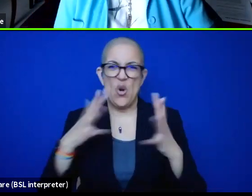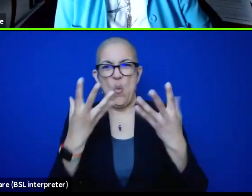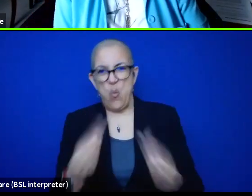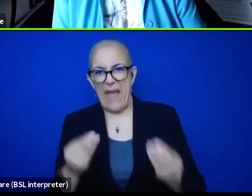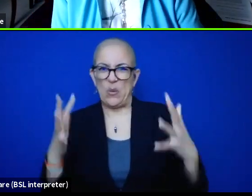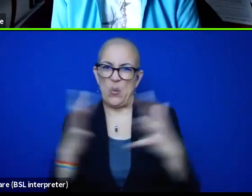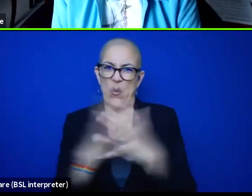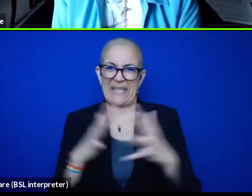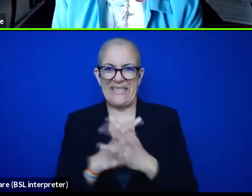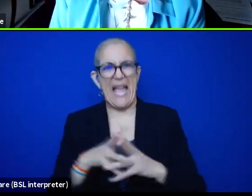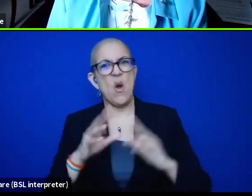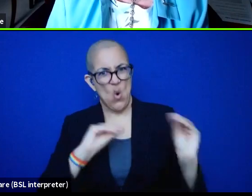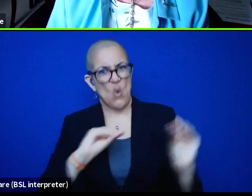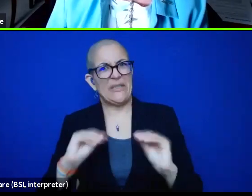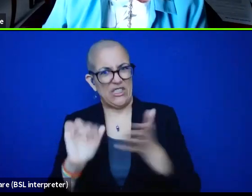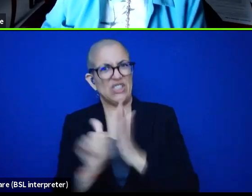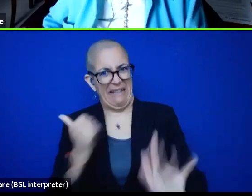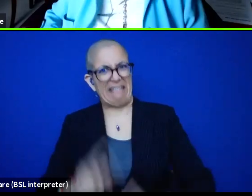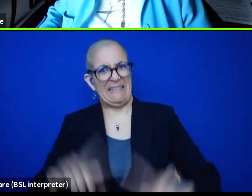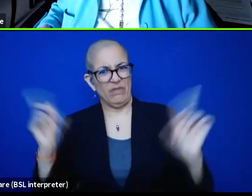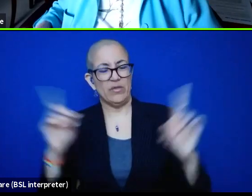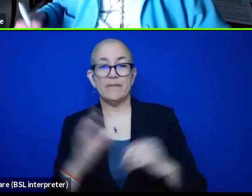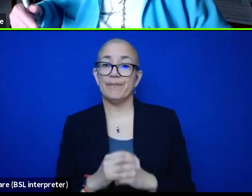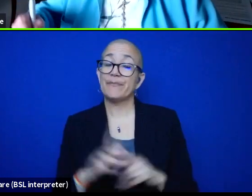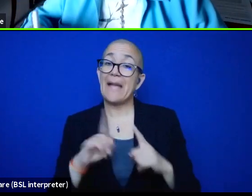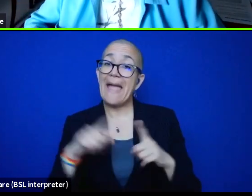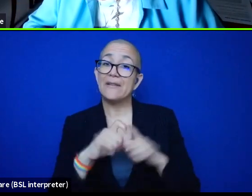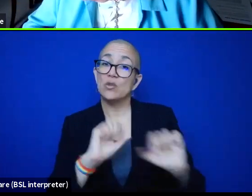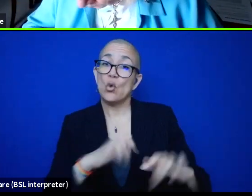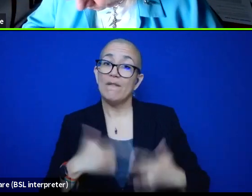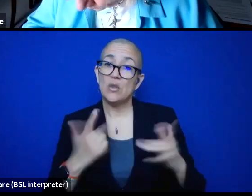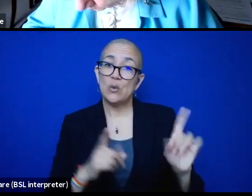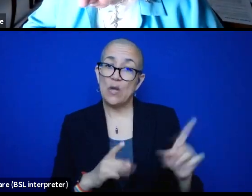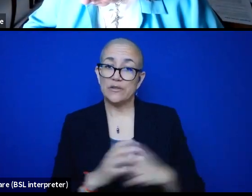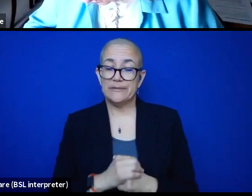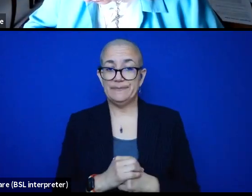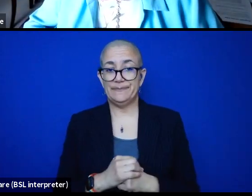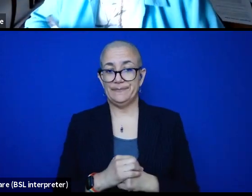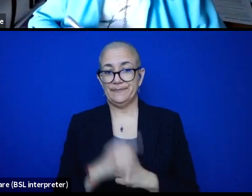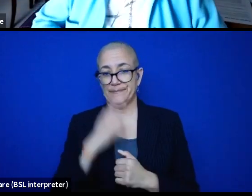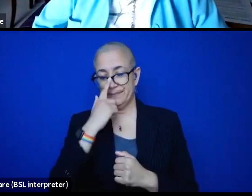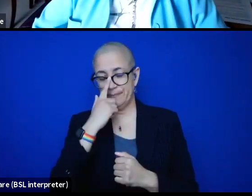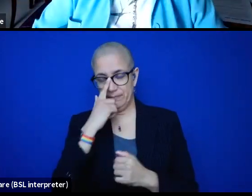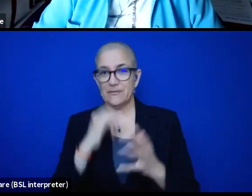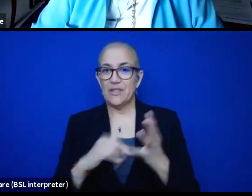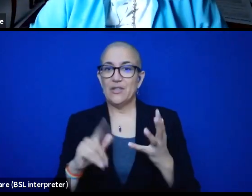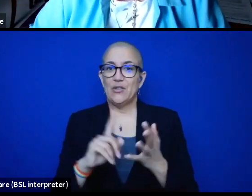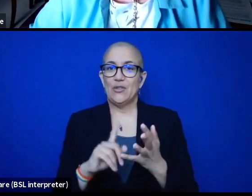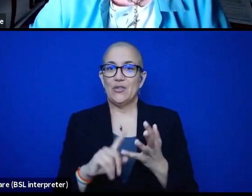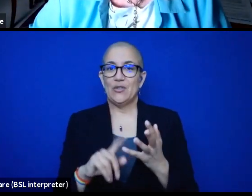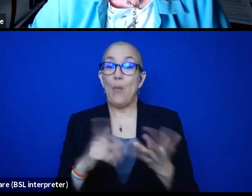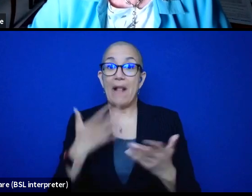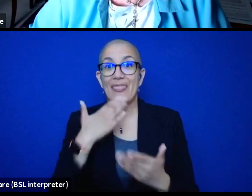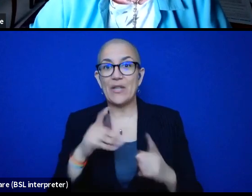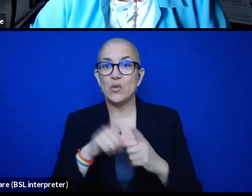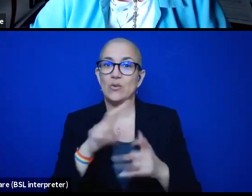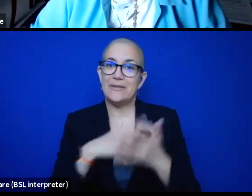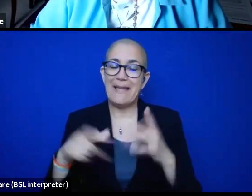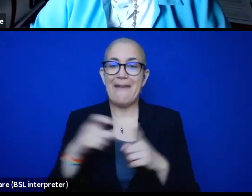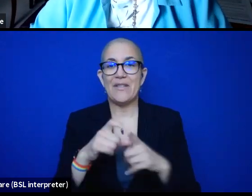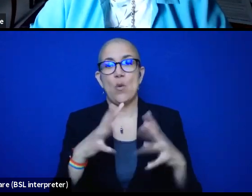different. Ed, how do you feel about a non-graduate teaching course? Sue, well, thank you, David Warren, for the question. You know, I said